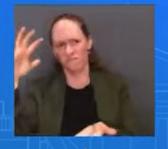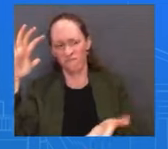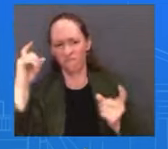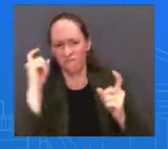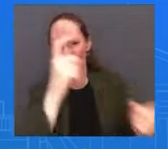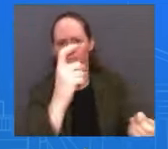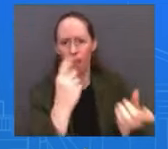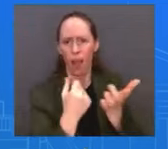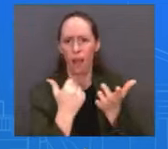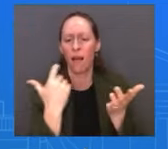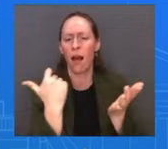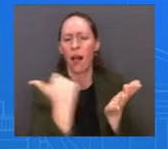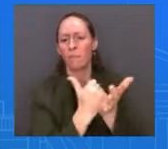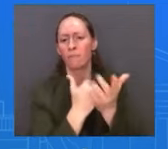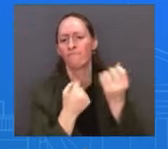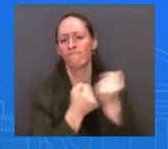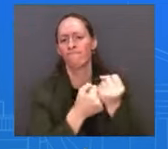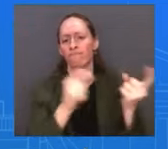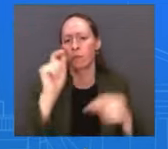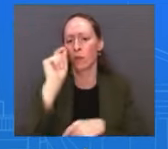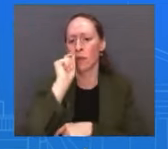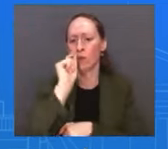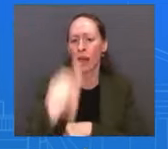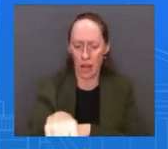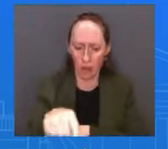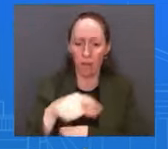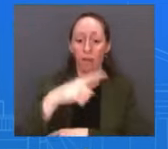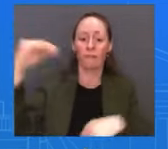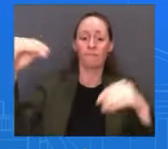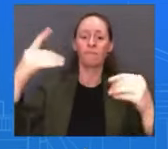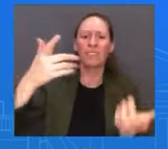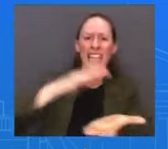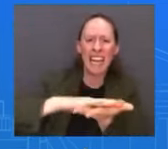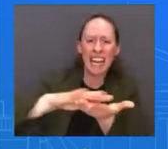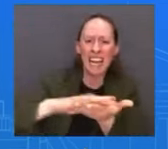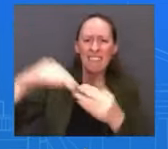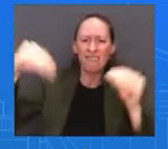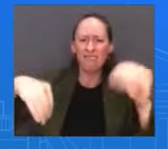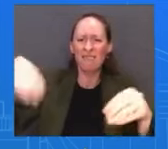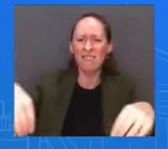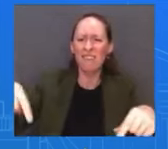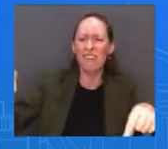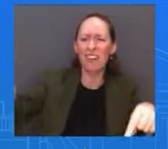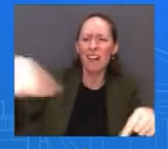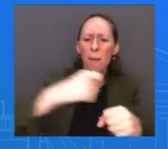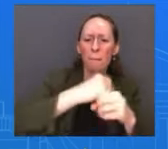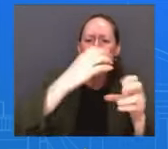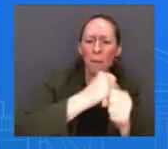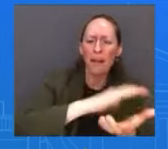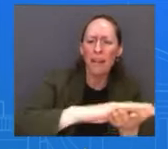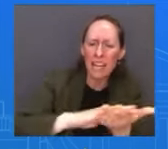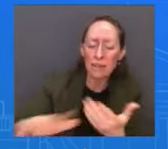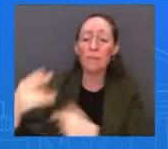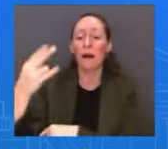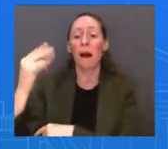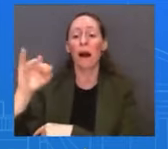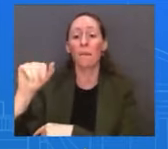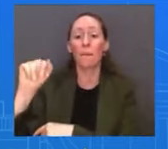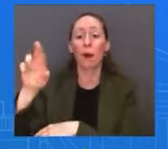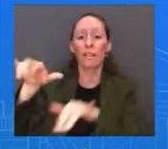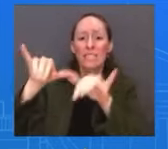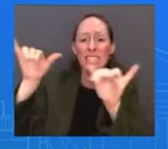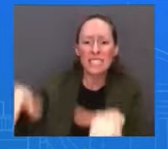air defense, ammunition for artillery and HIMARS systems, and over 3 million rounds of small arms ammunition. This package will